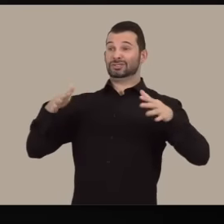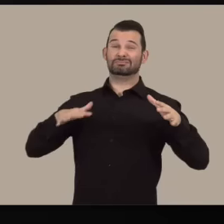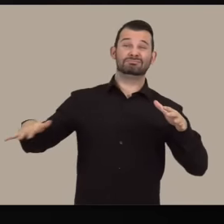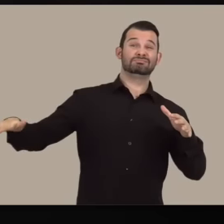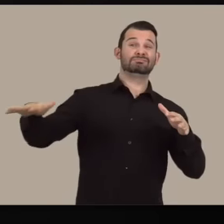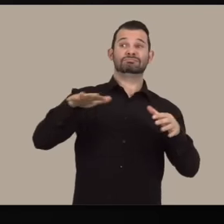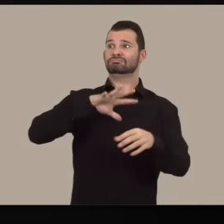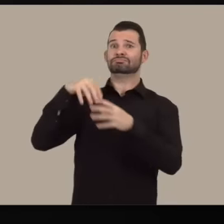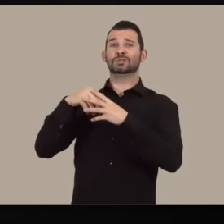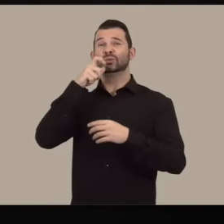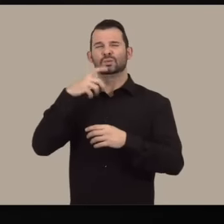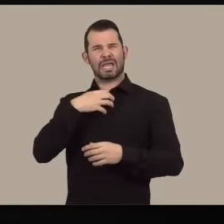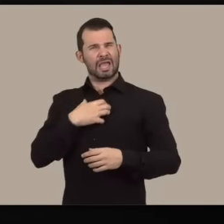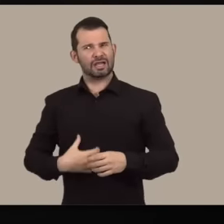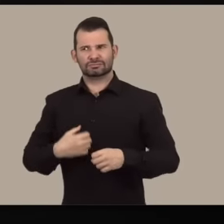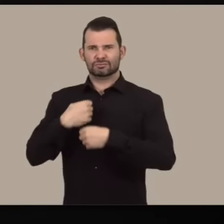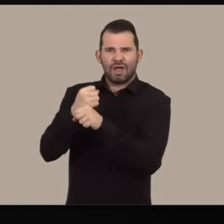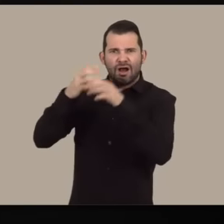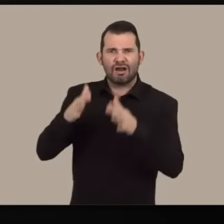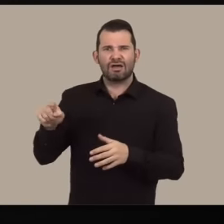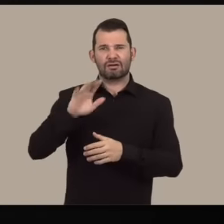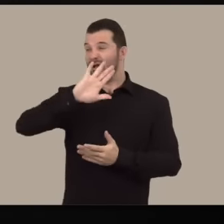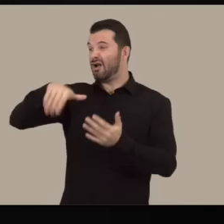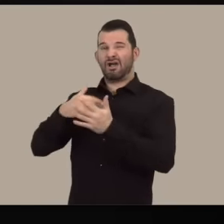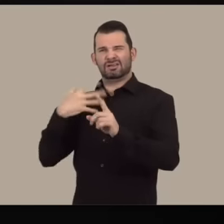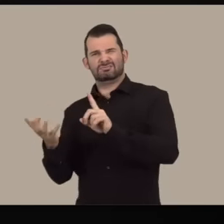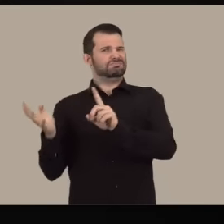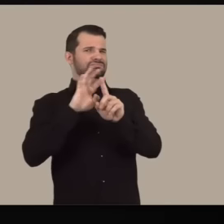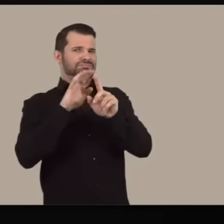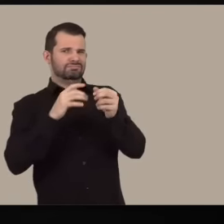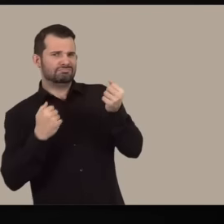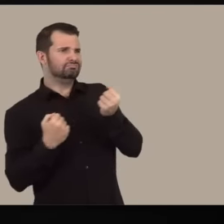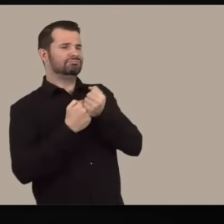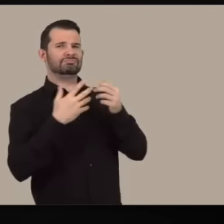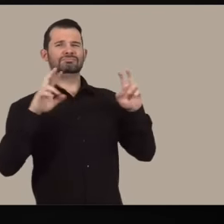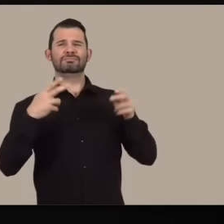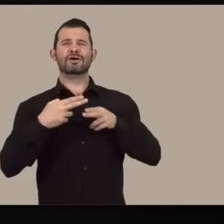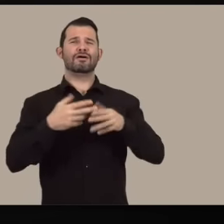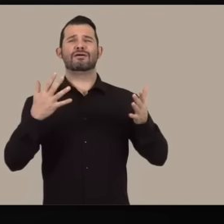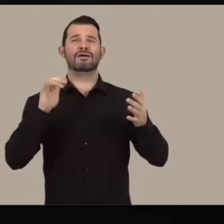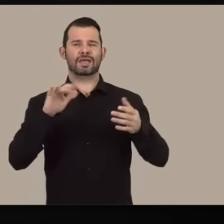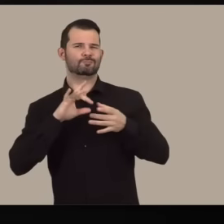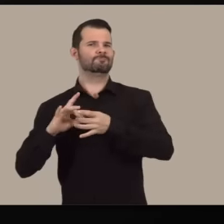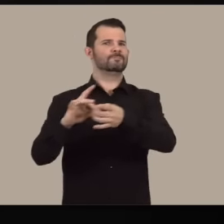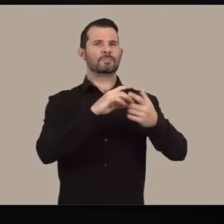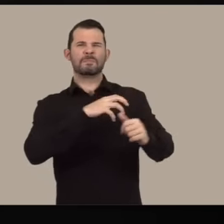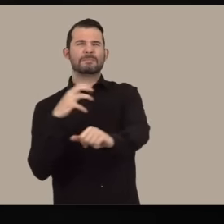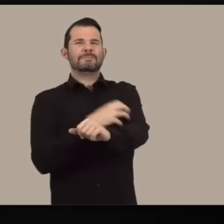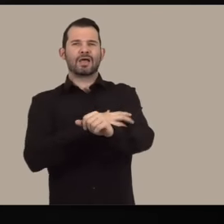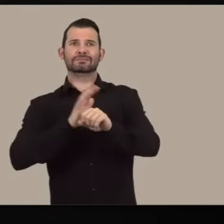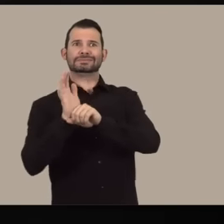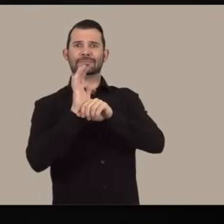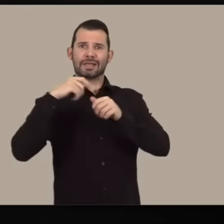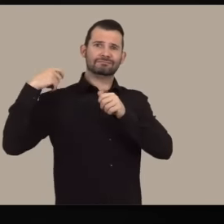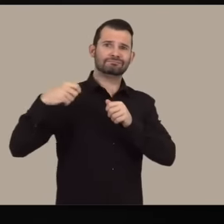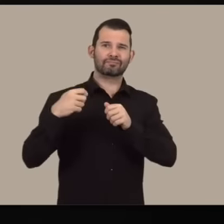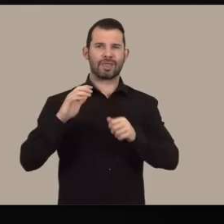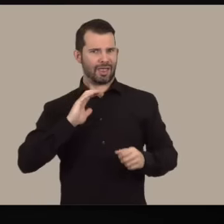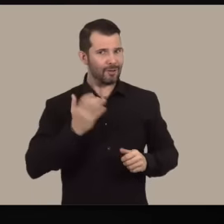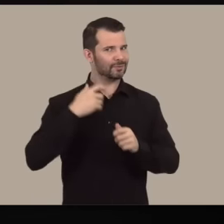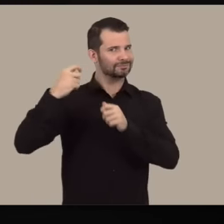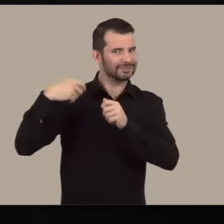is made up of passionate creators and we all rally behind what we like to call the unifying power of